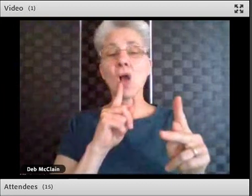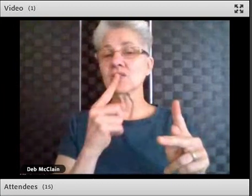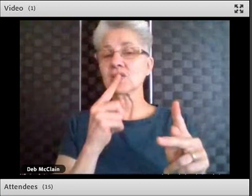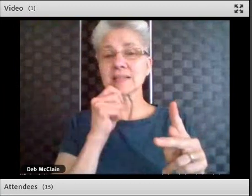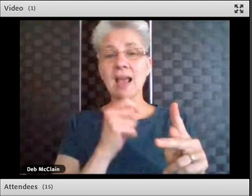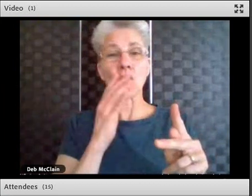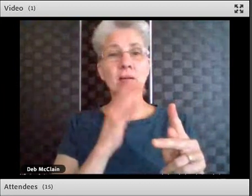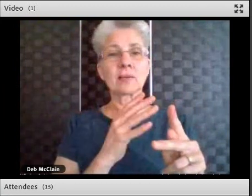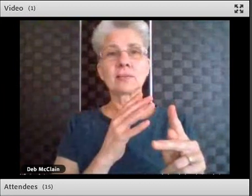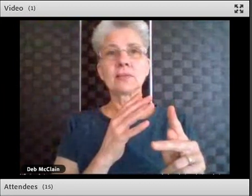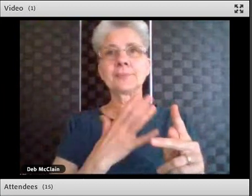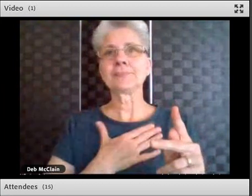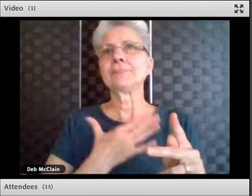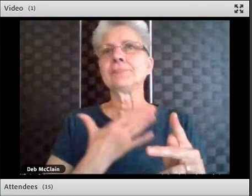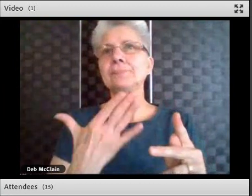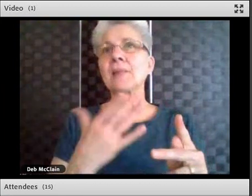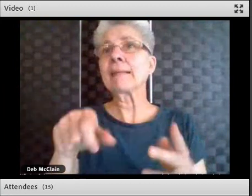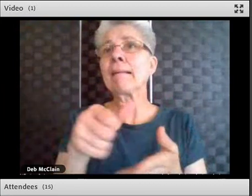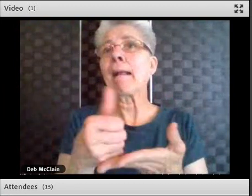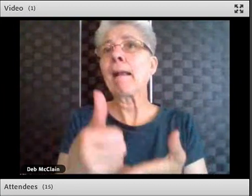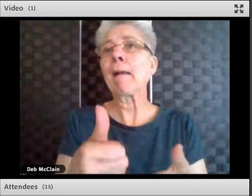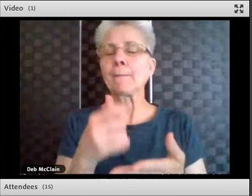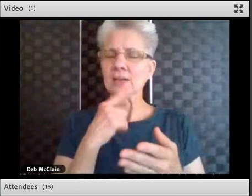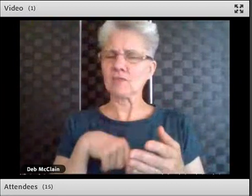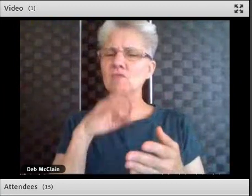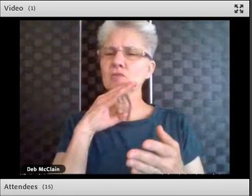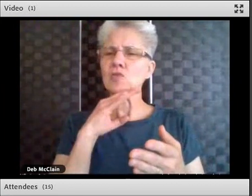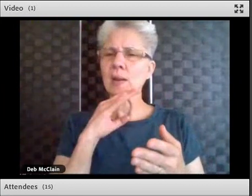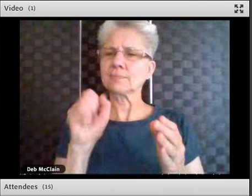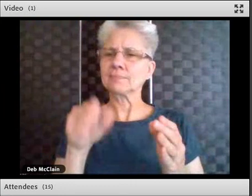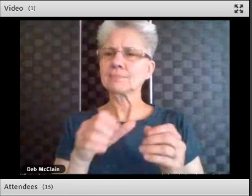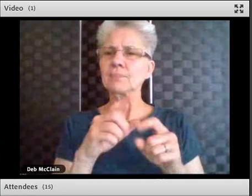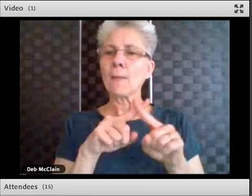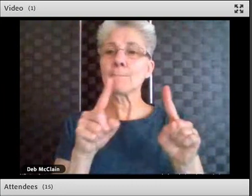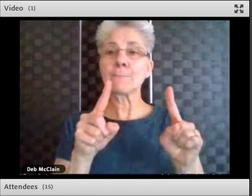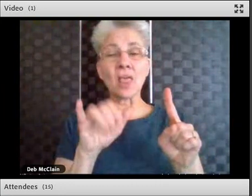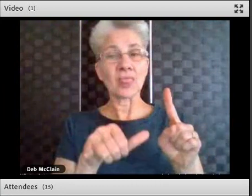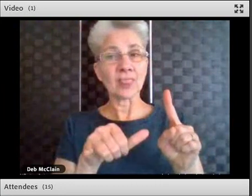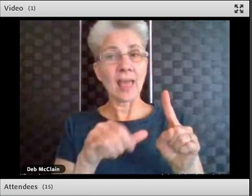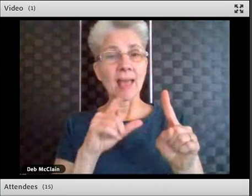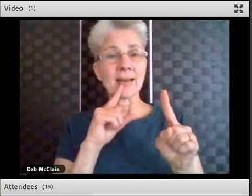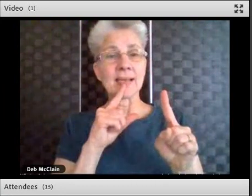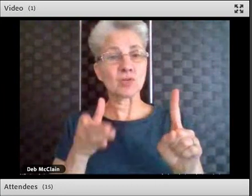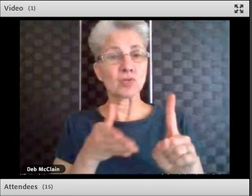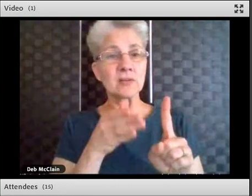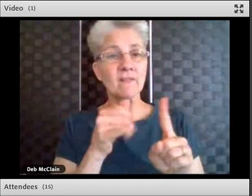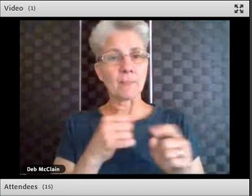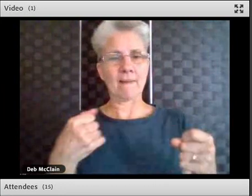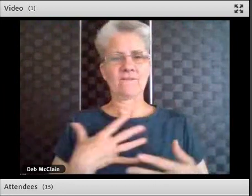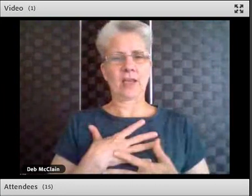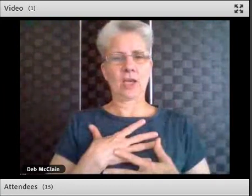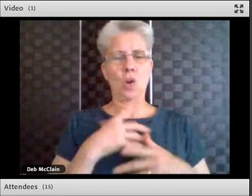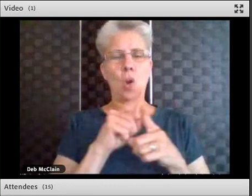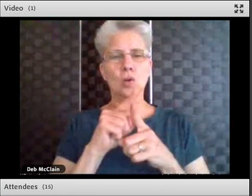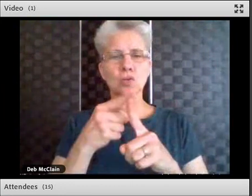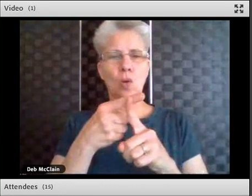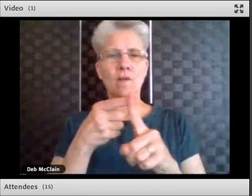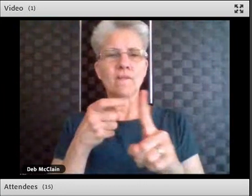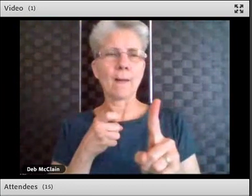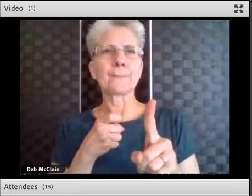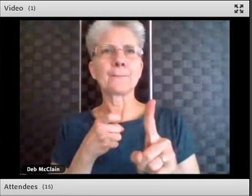not going to reach out and admit that they need help. And it's very frustrating. But that is driven by fear, and it can also be